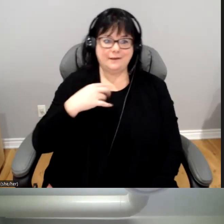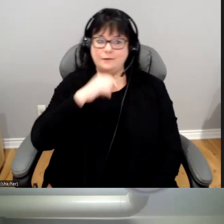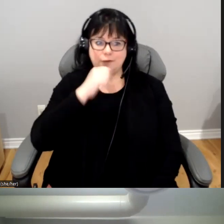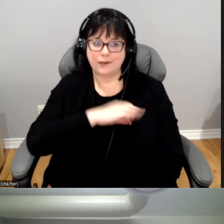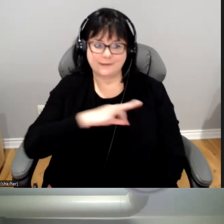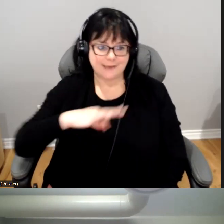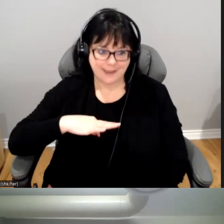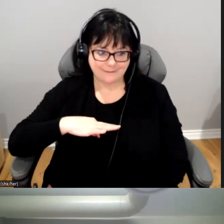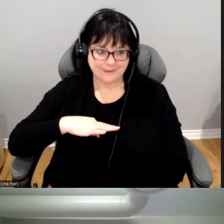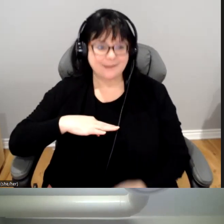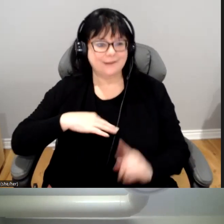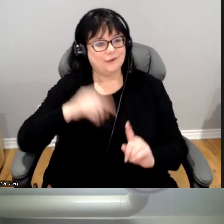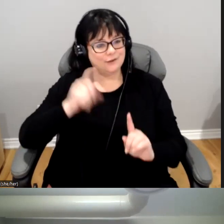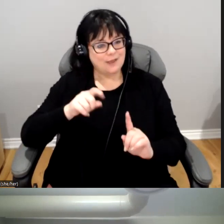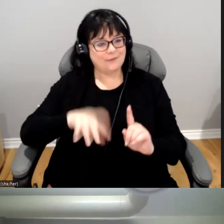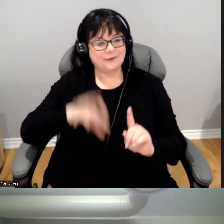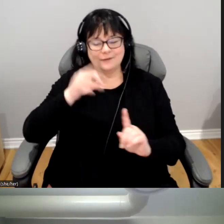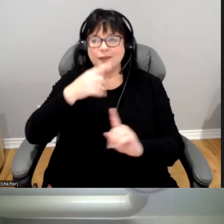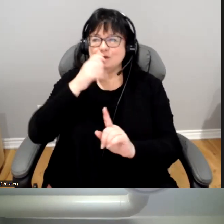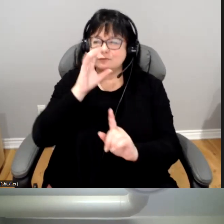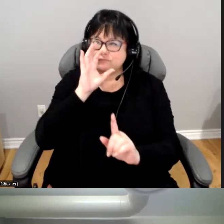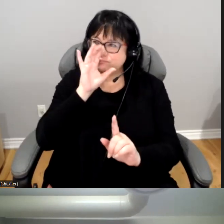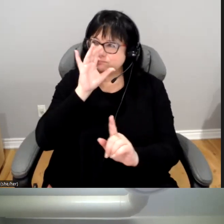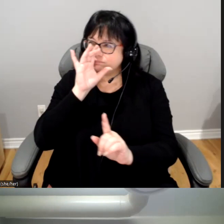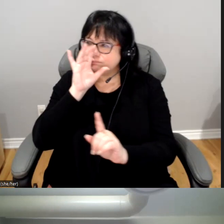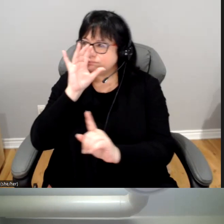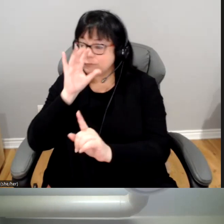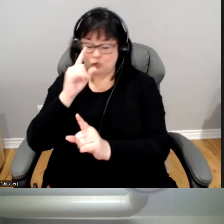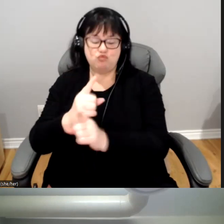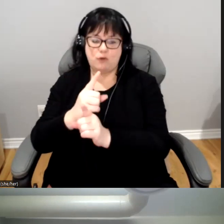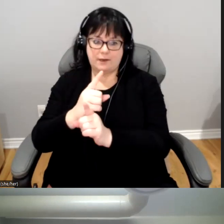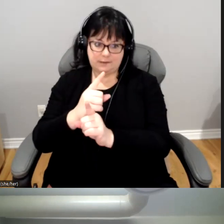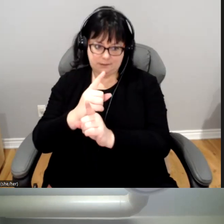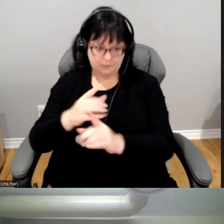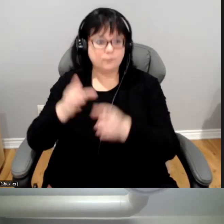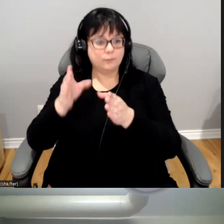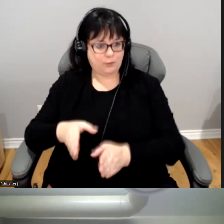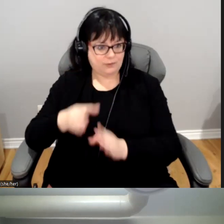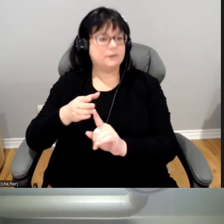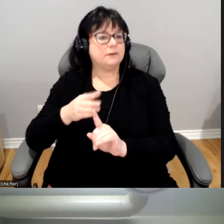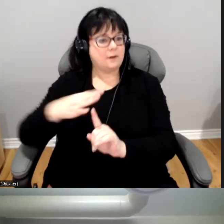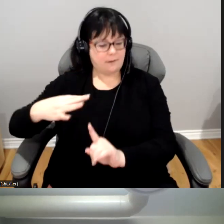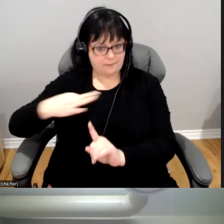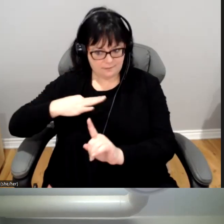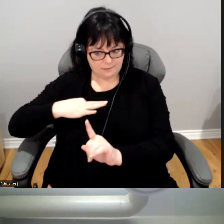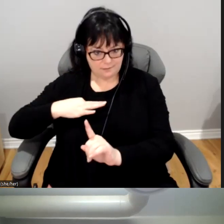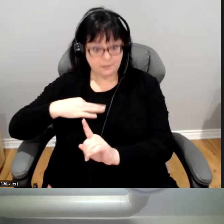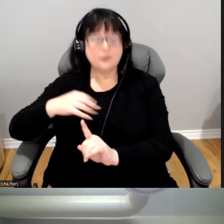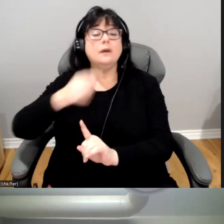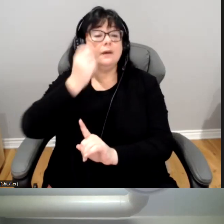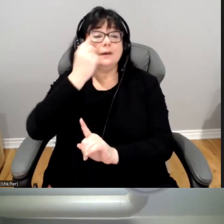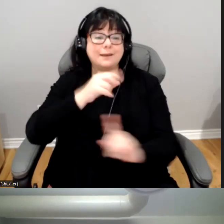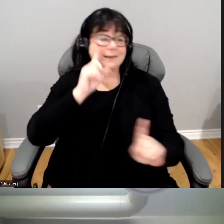someone who is a volunteer who can work with someone who's deaf or blind, because I have this exact same conversation with folks at